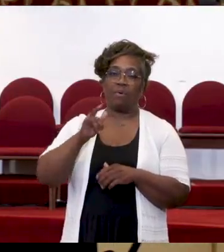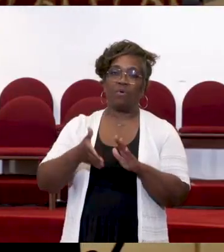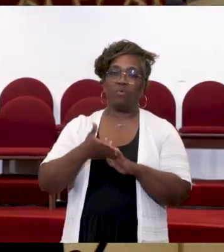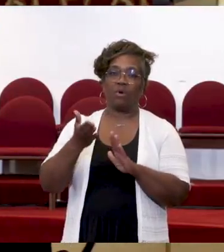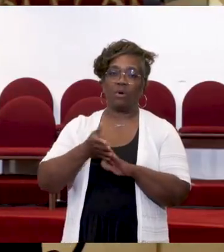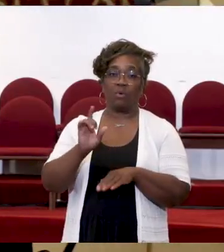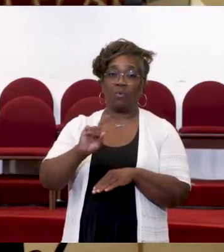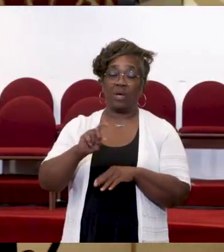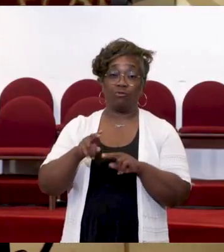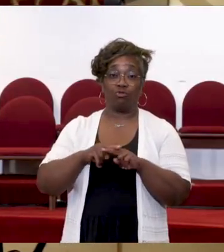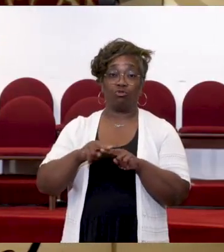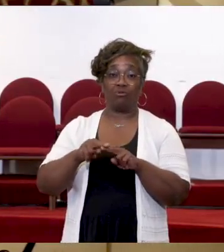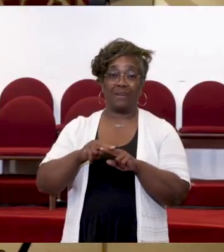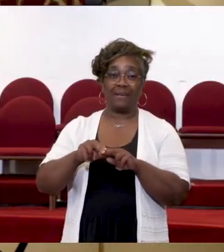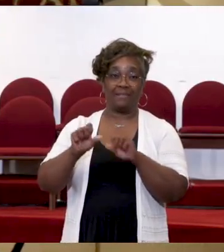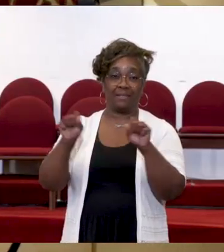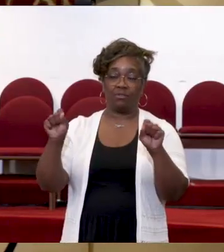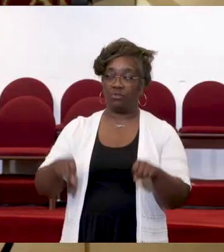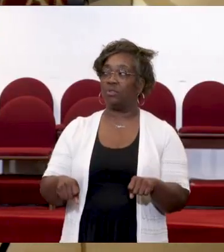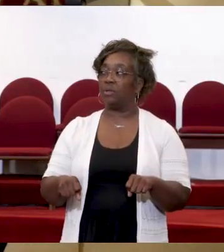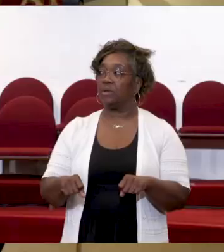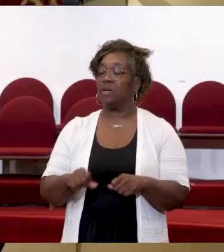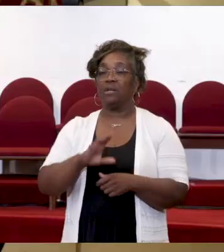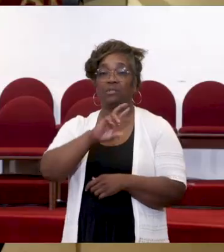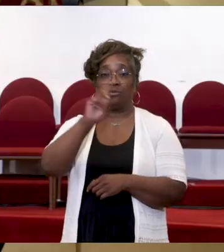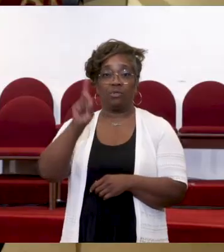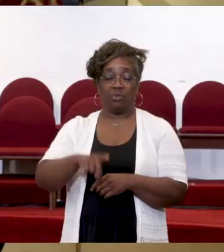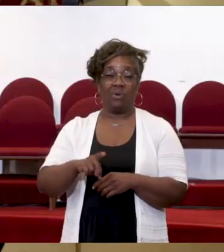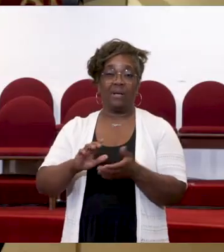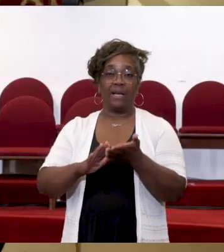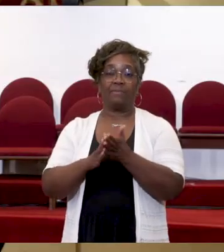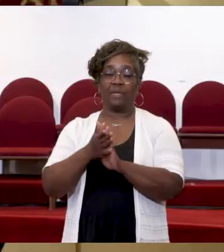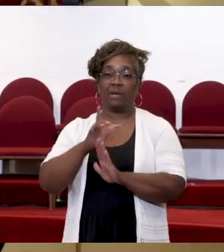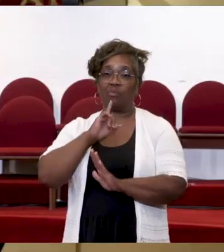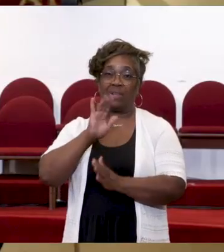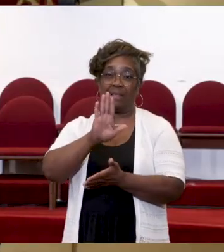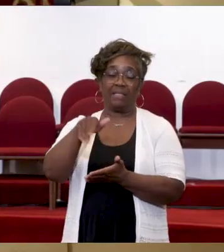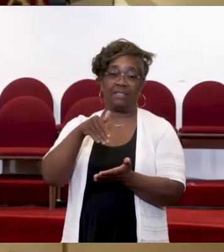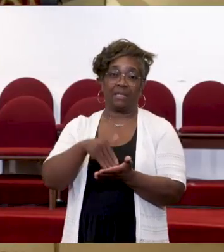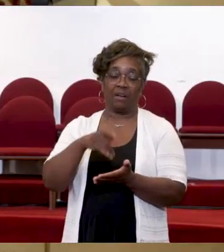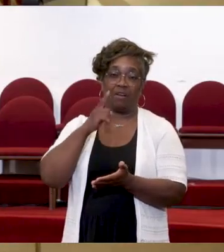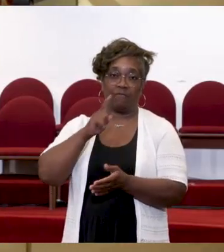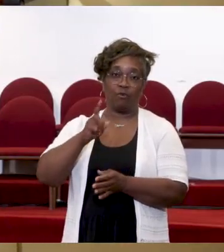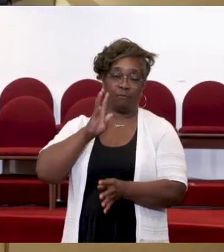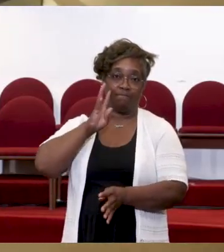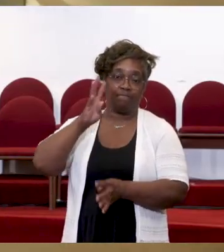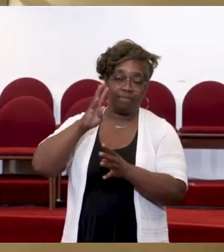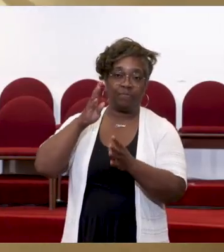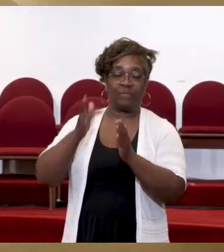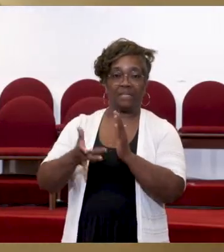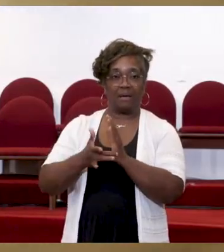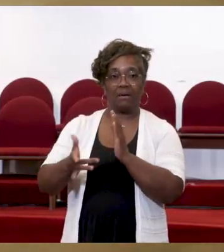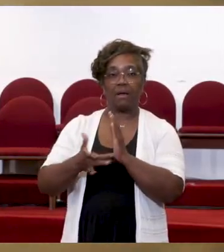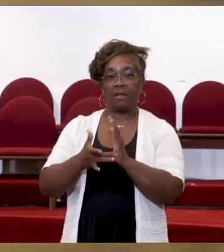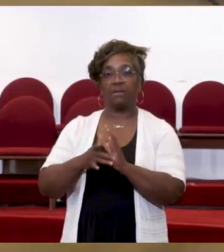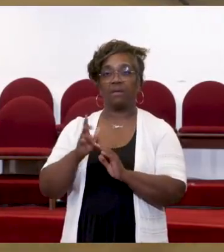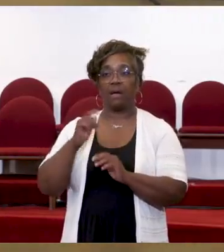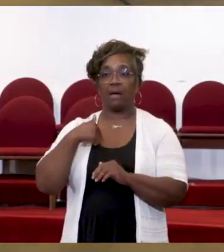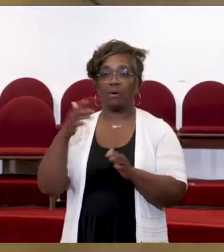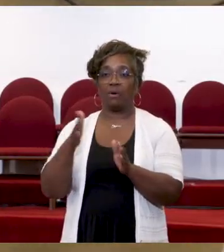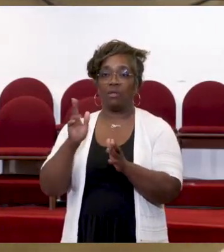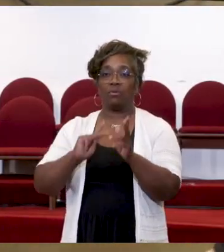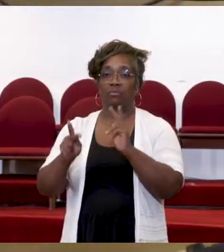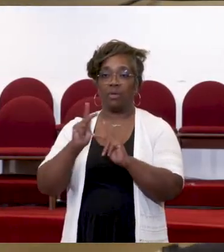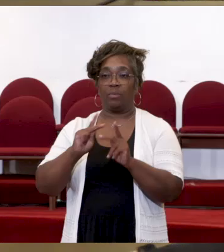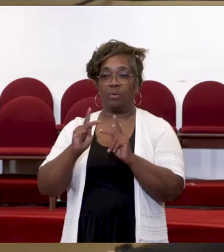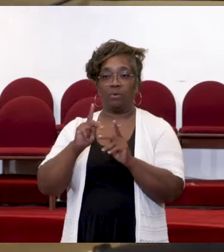center in drone innovation. So I really would encourage people to take a look at this on job opportunities. Okay, let's take somebody at